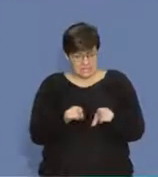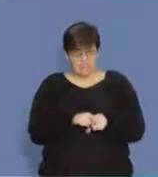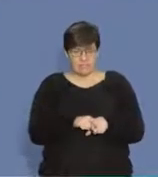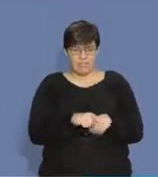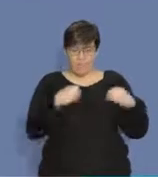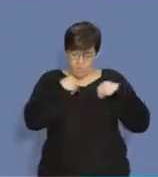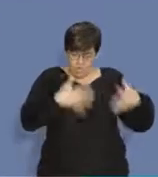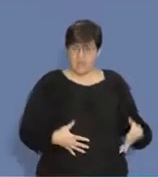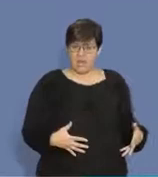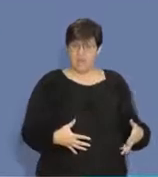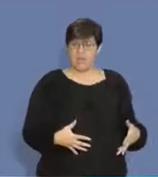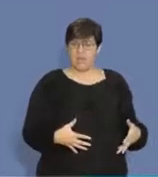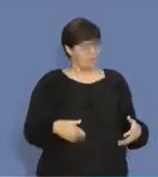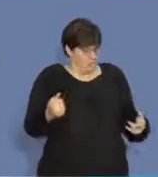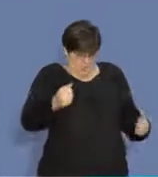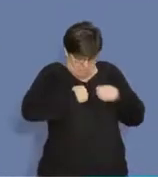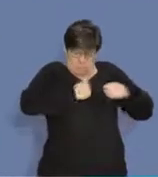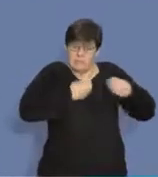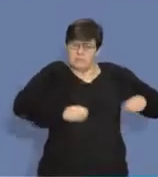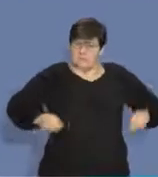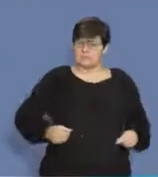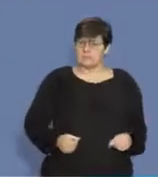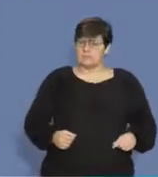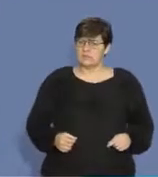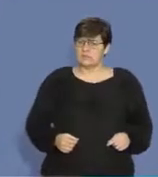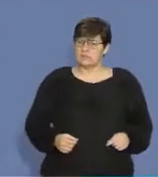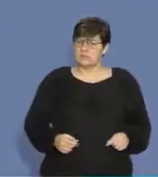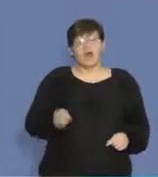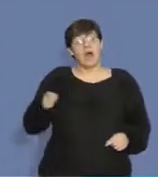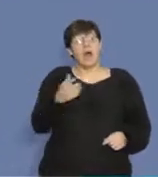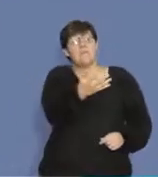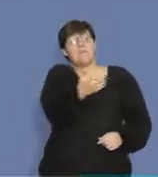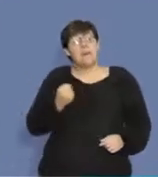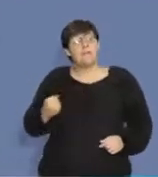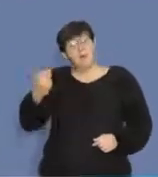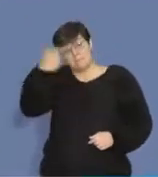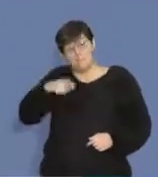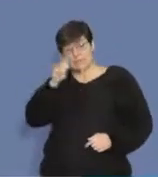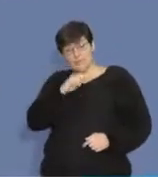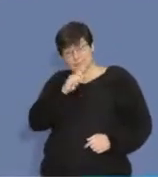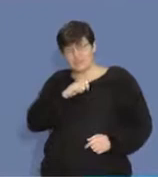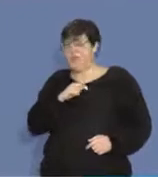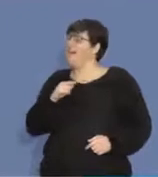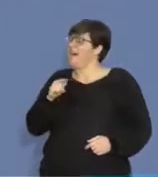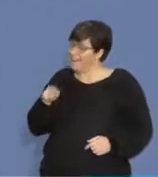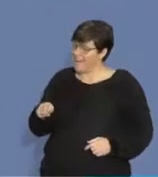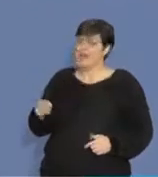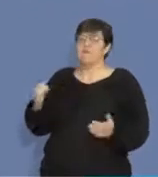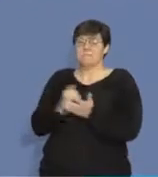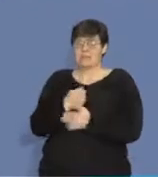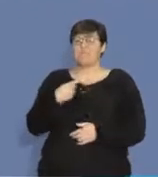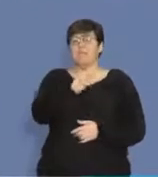Even the owner, although he may be the owner of the enterprise, the fact that he or she takes goods for personal use, they also have to pay the